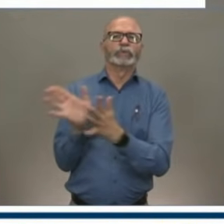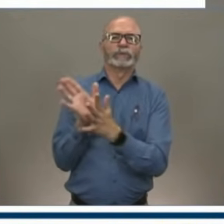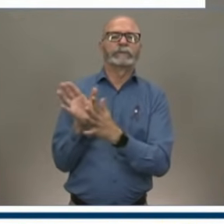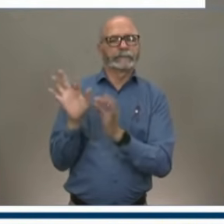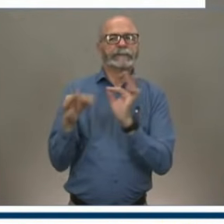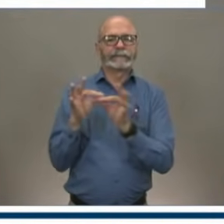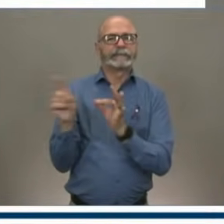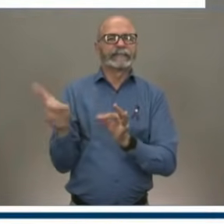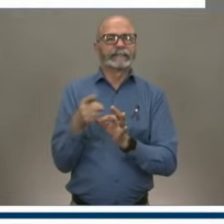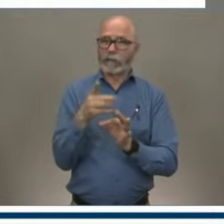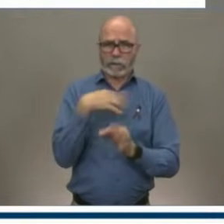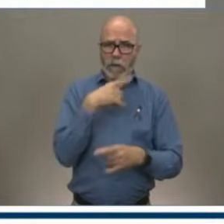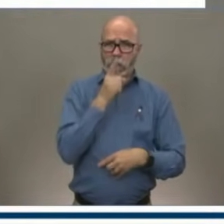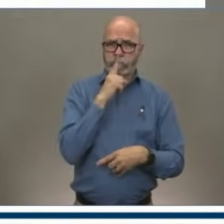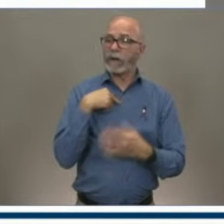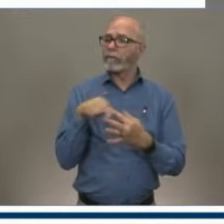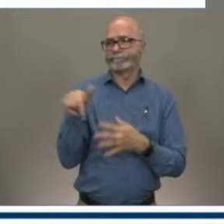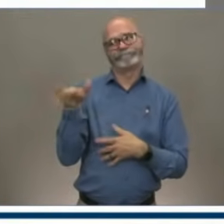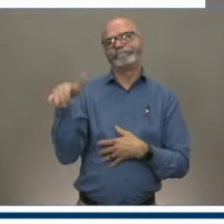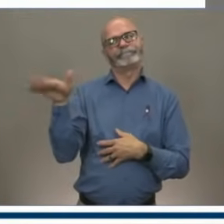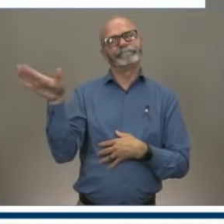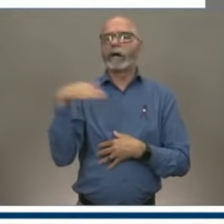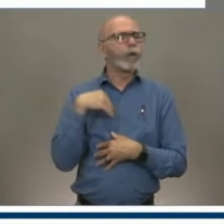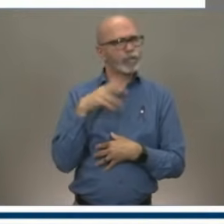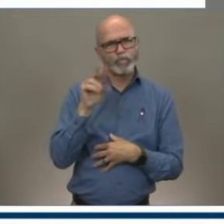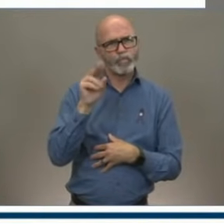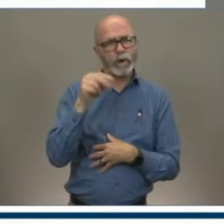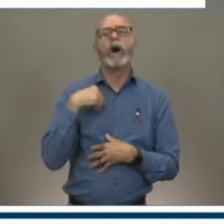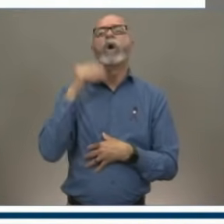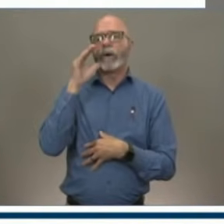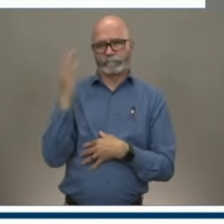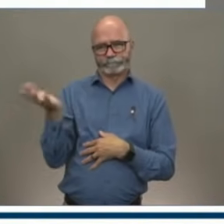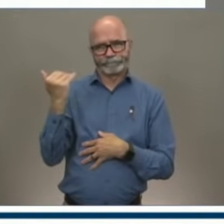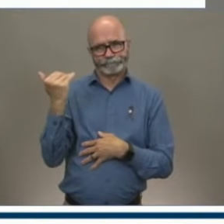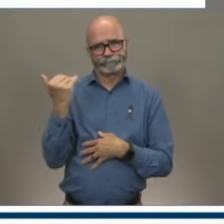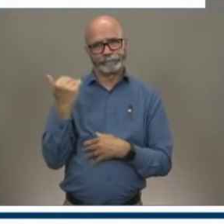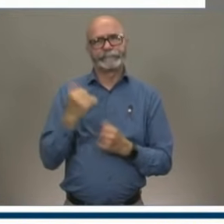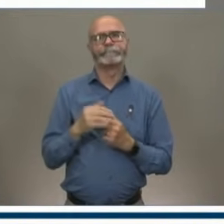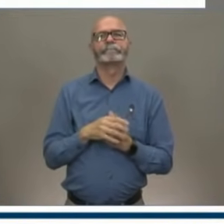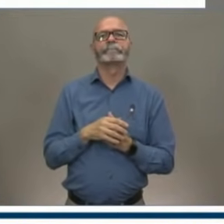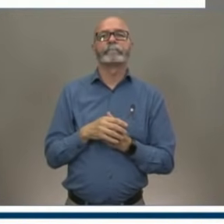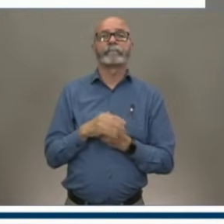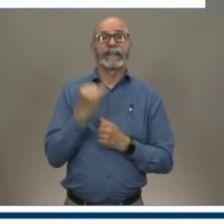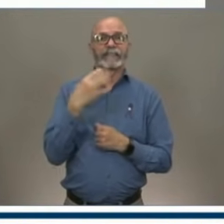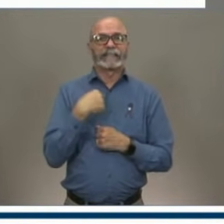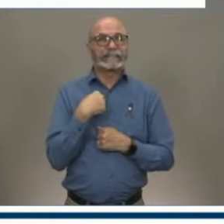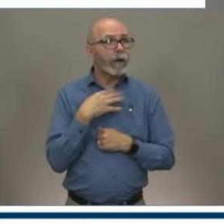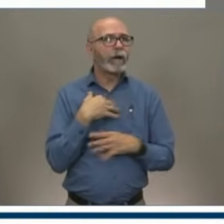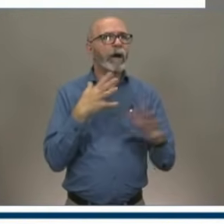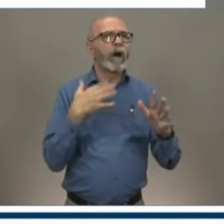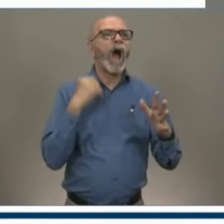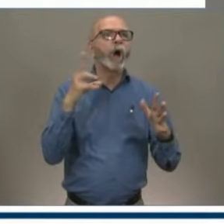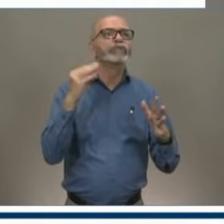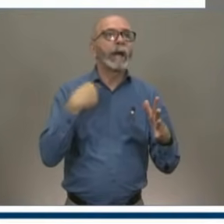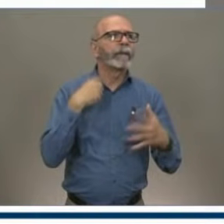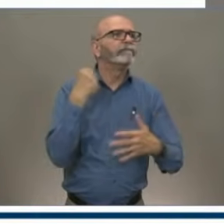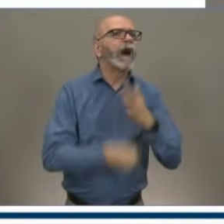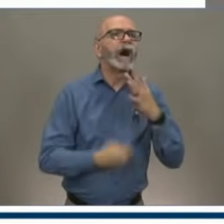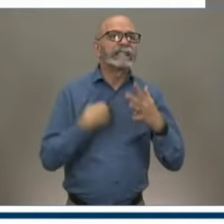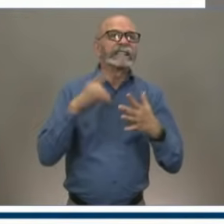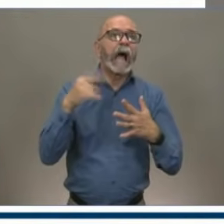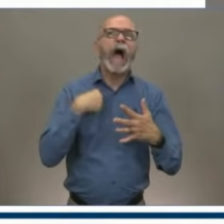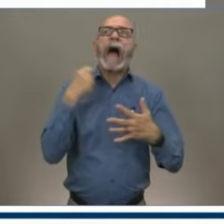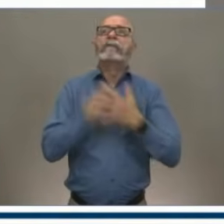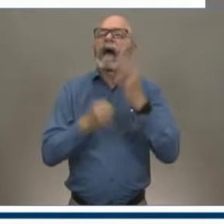trouble, and no one is going to be fined as part of this initiative. You're not going to be asked why you're coming for testing, but I put those